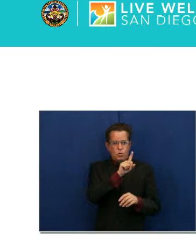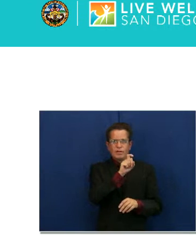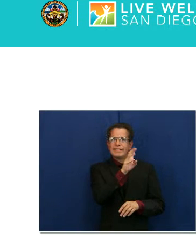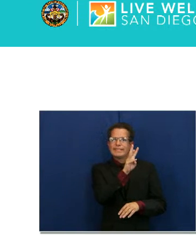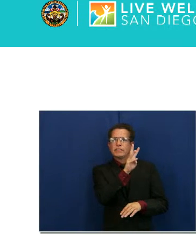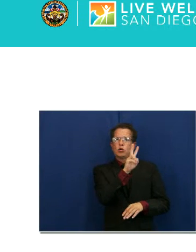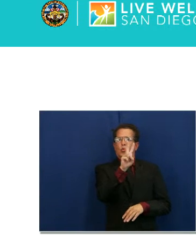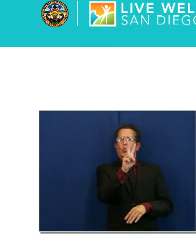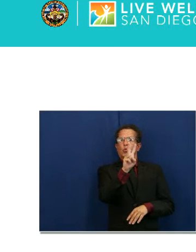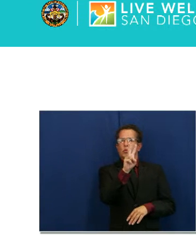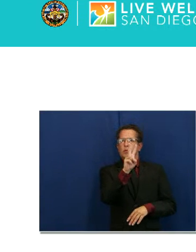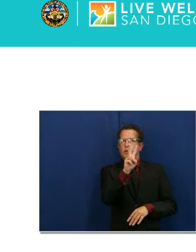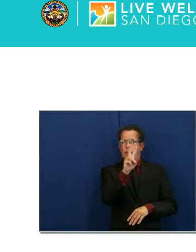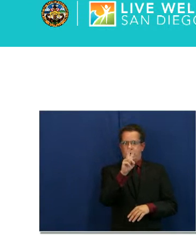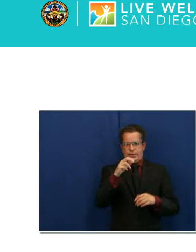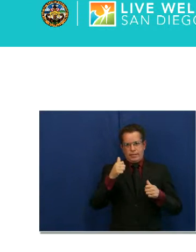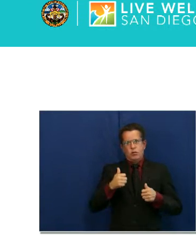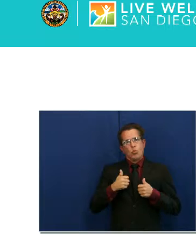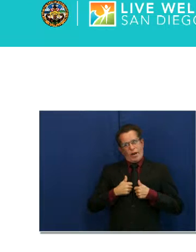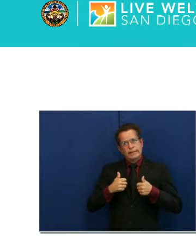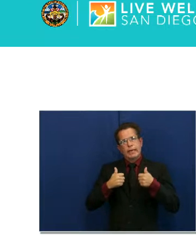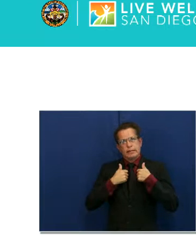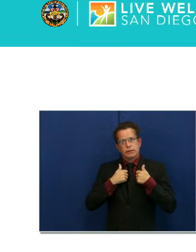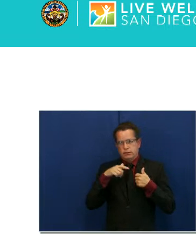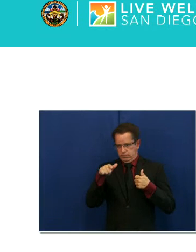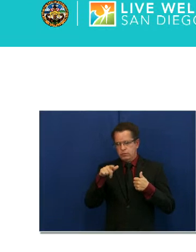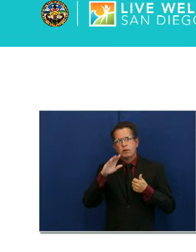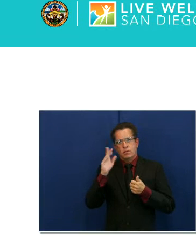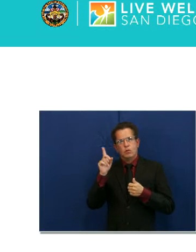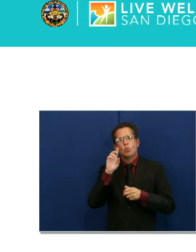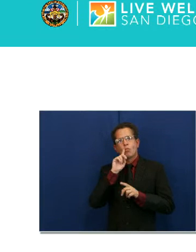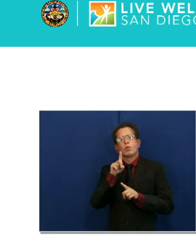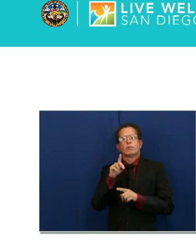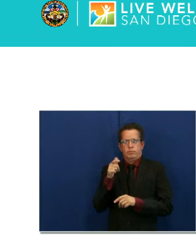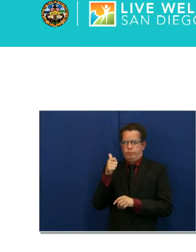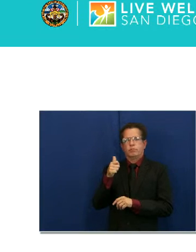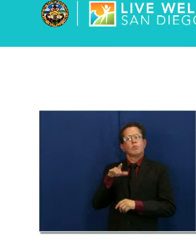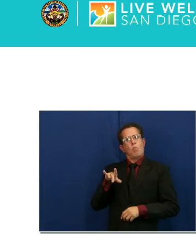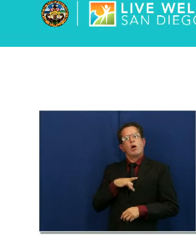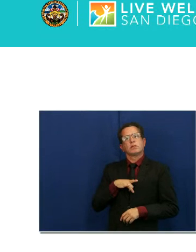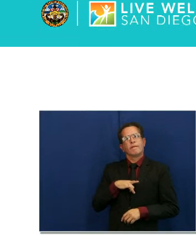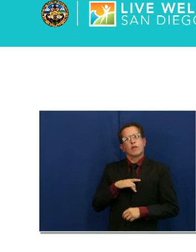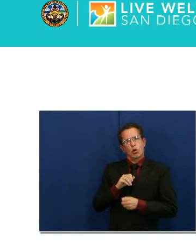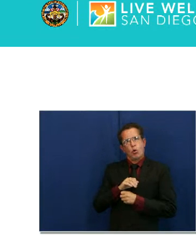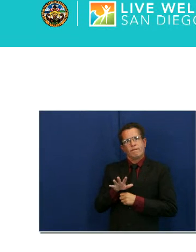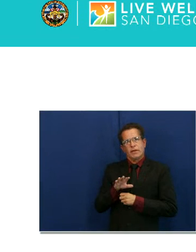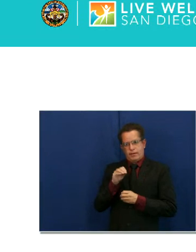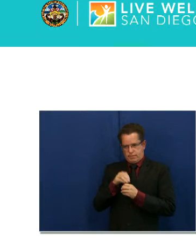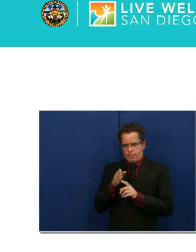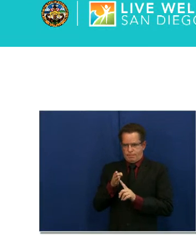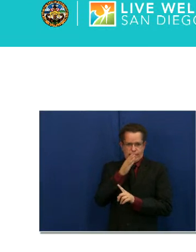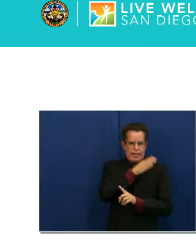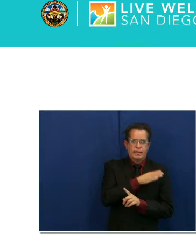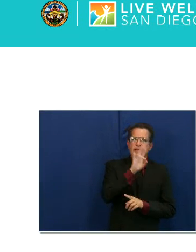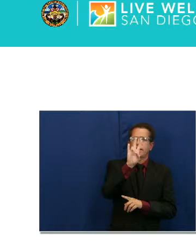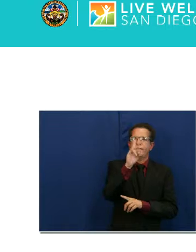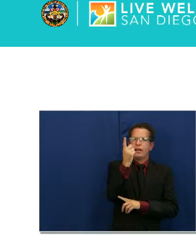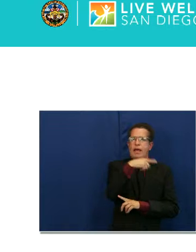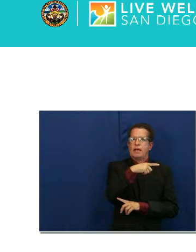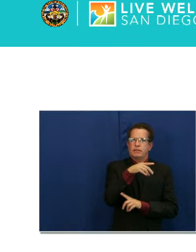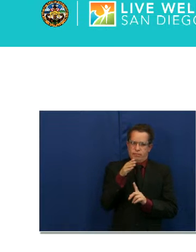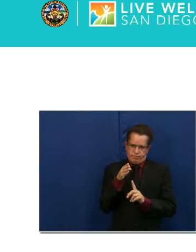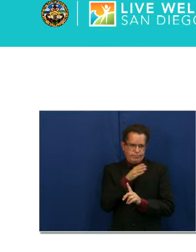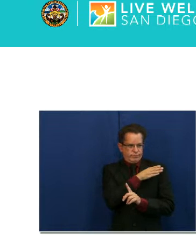approximately 162 San Diego residents were reported positive for COVID-19 in the past 7 days.